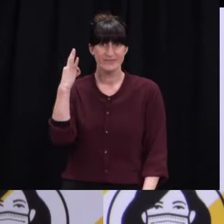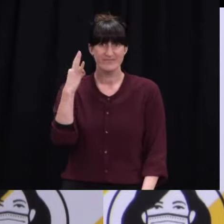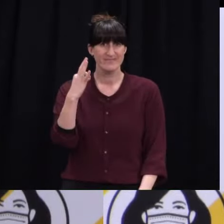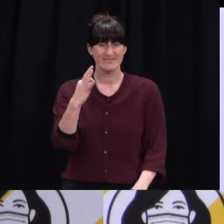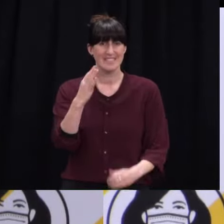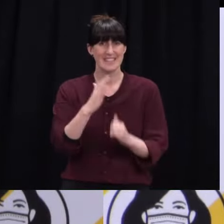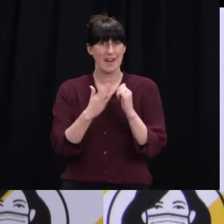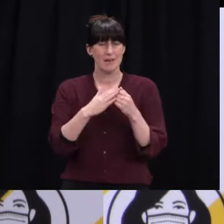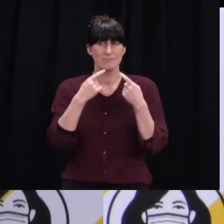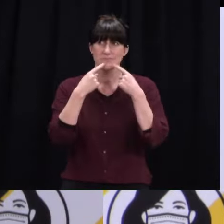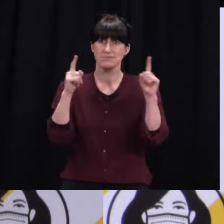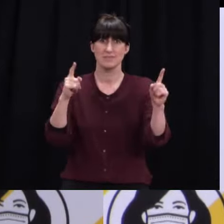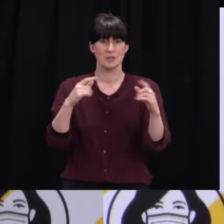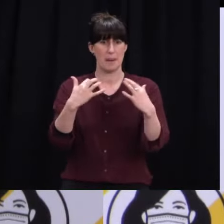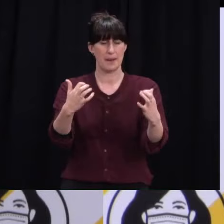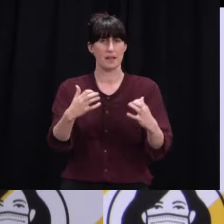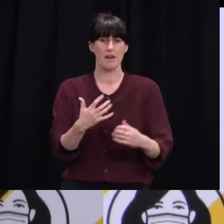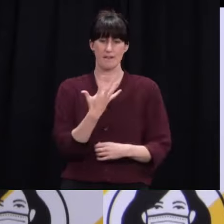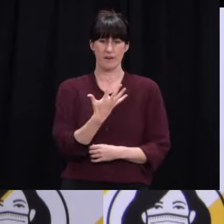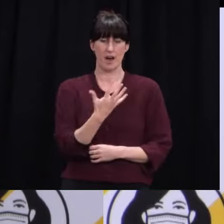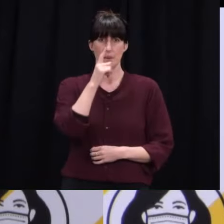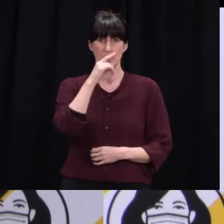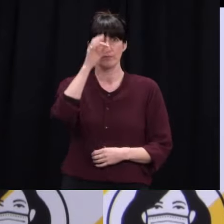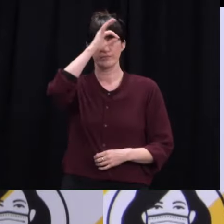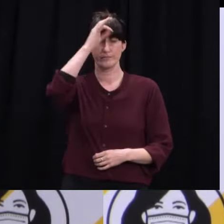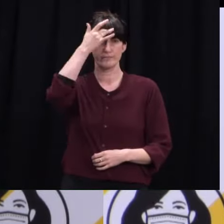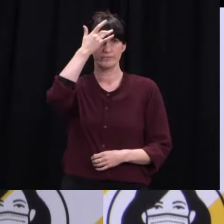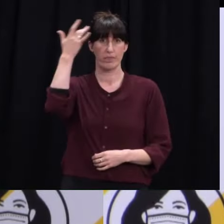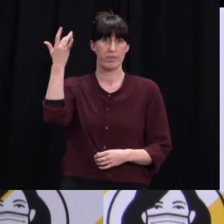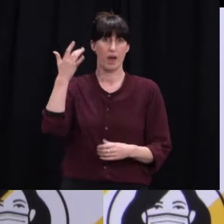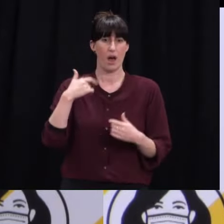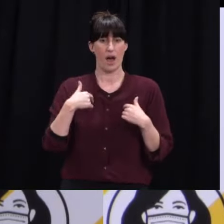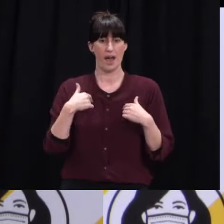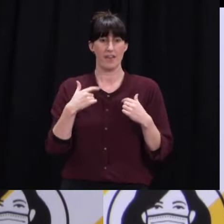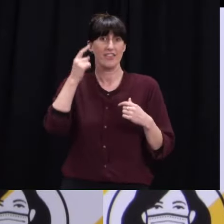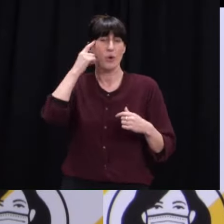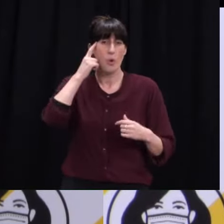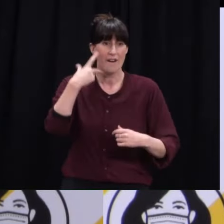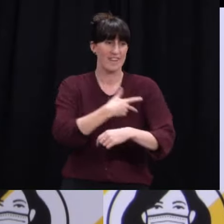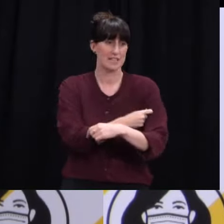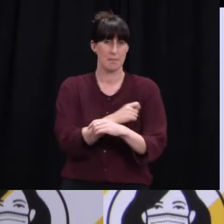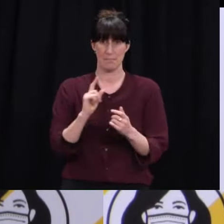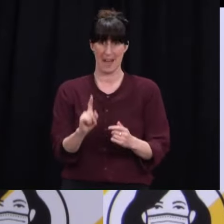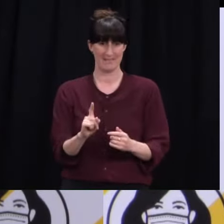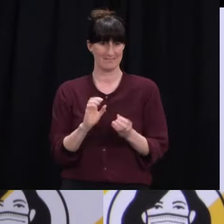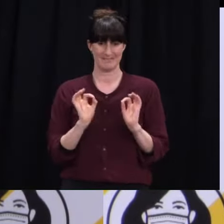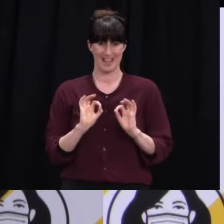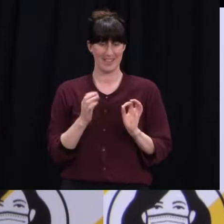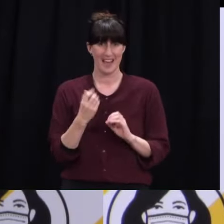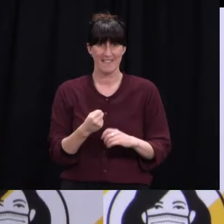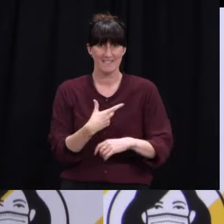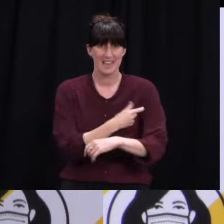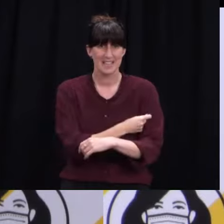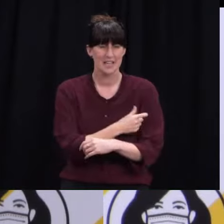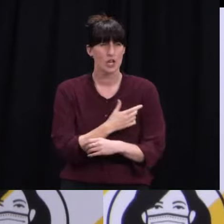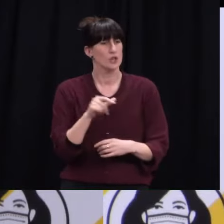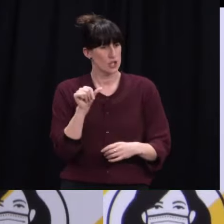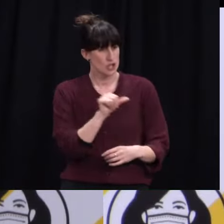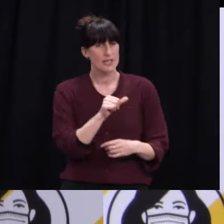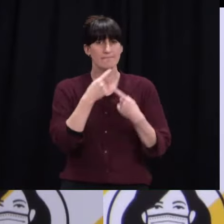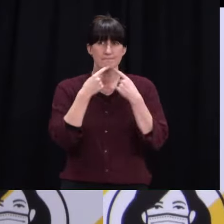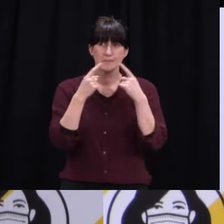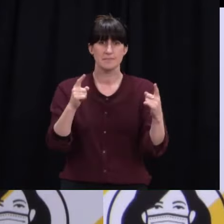are walking around thinking they're not vaccinated, and say, look, there's a problem, we're going to put the date out, we're going to put the centre out so